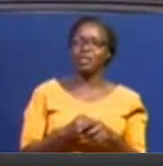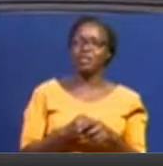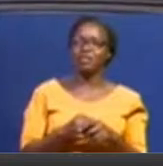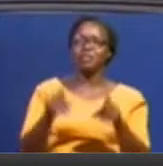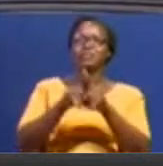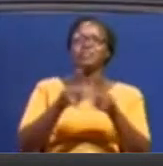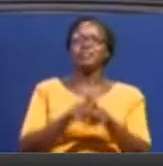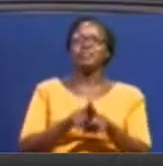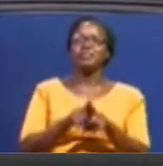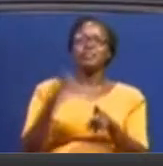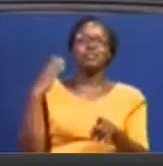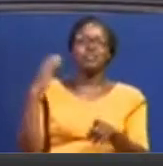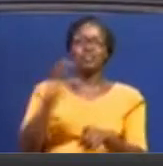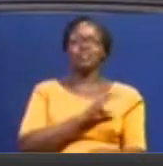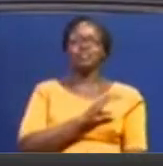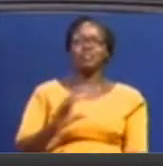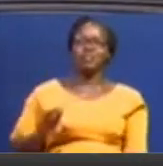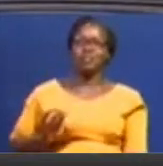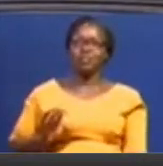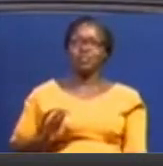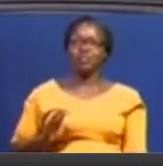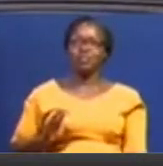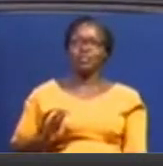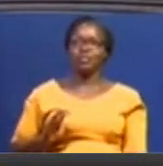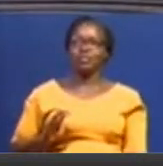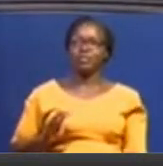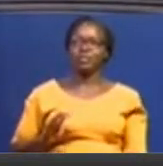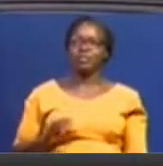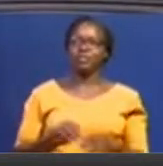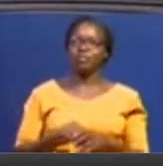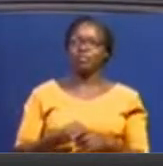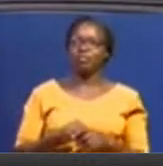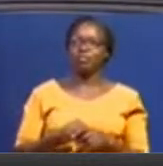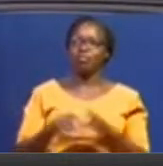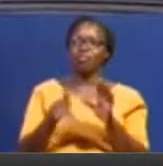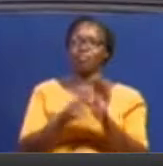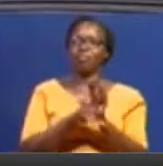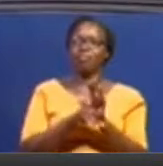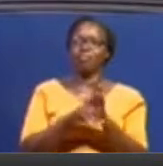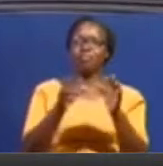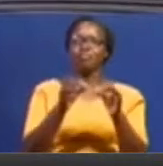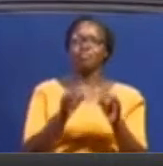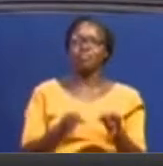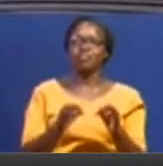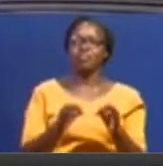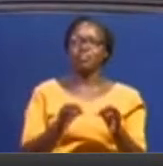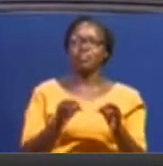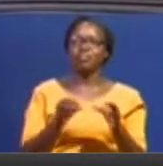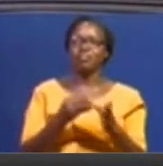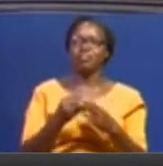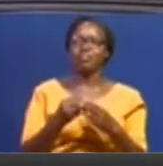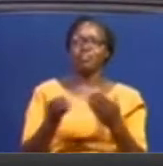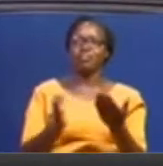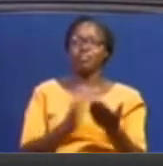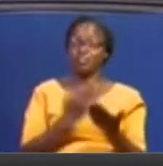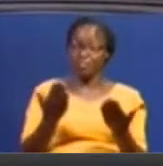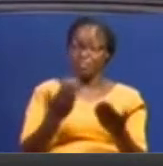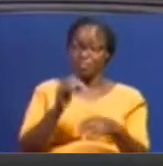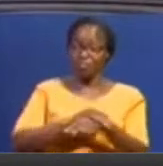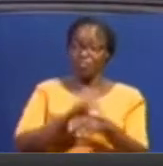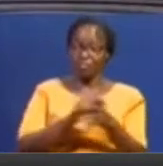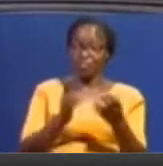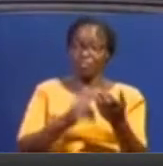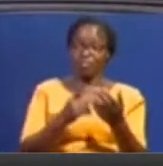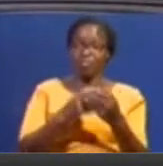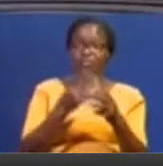even a chair of a commission should either have both legal and accounting, or somebody good in numbers, what